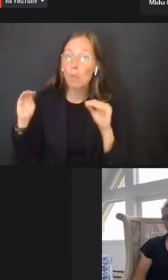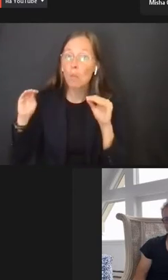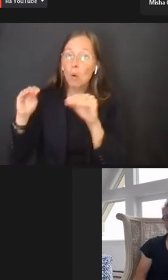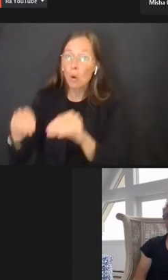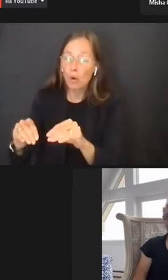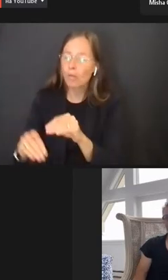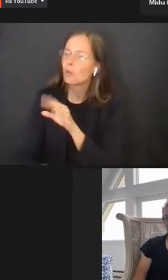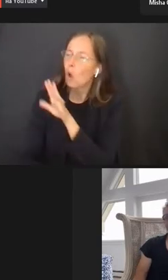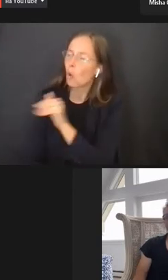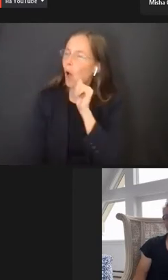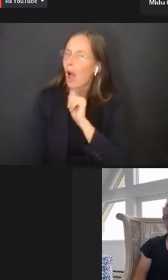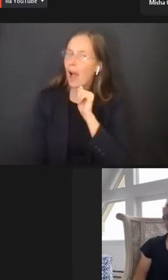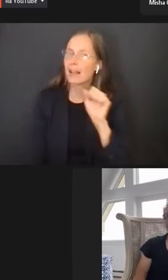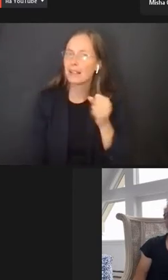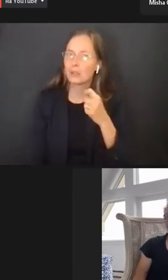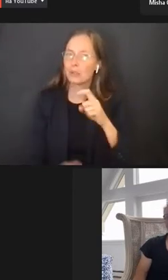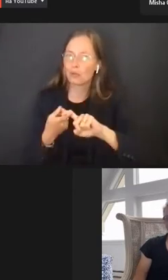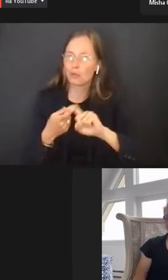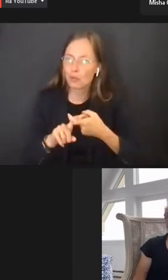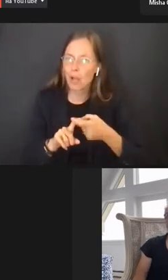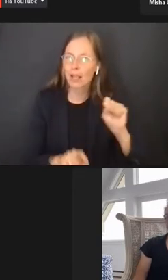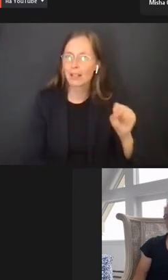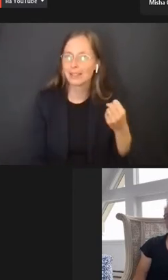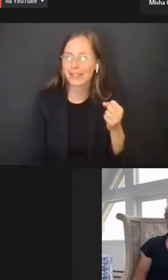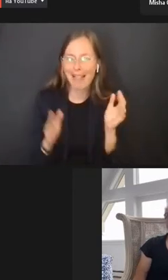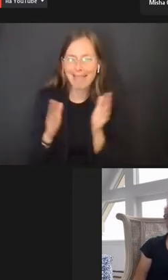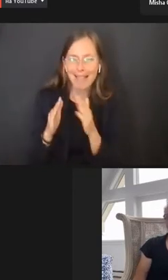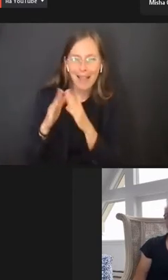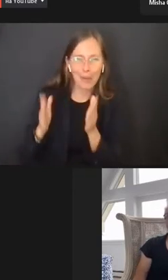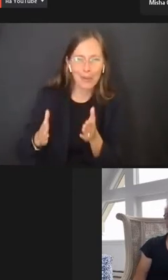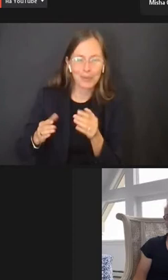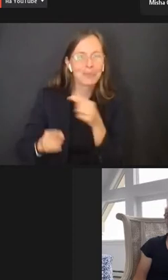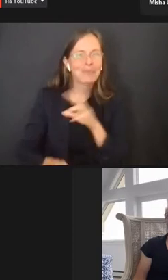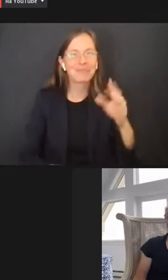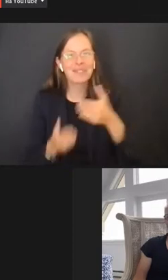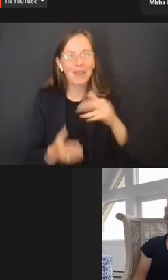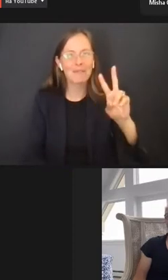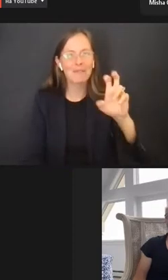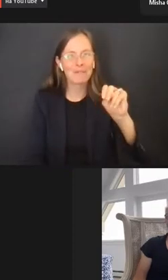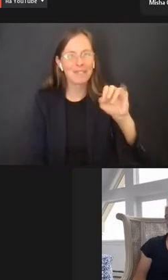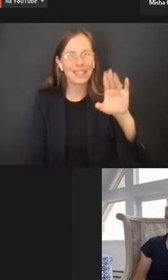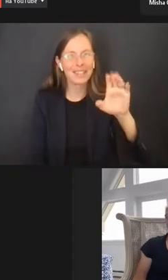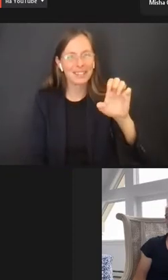your aunt's friend's little house on the Venice canals.